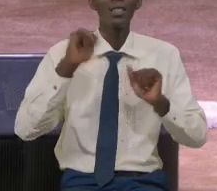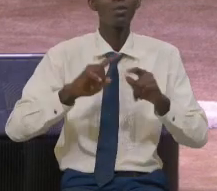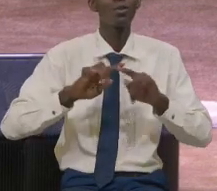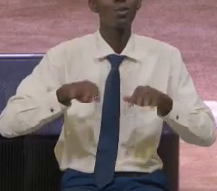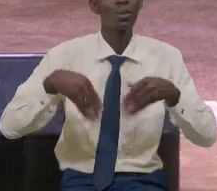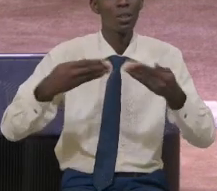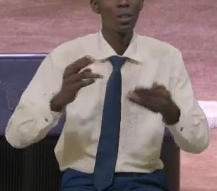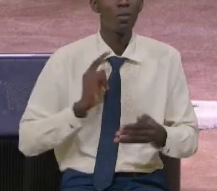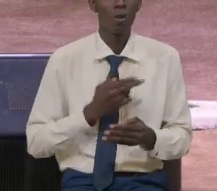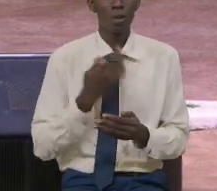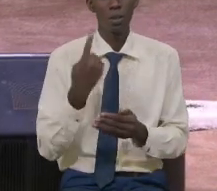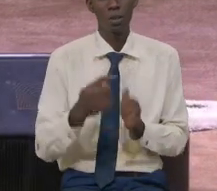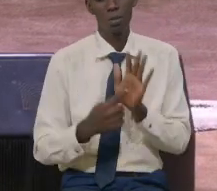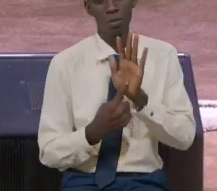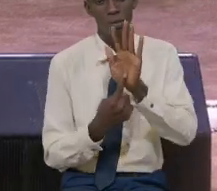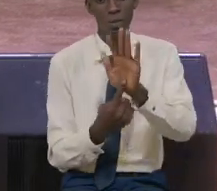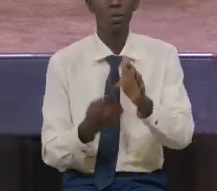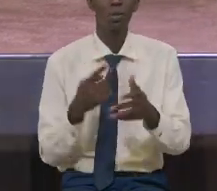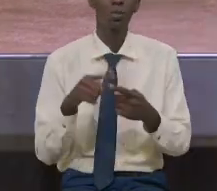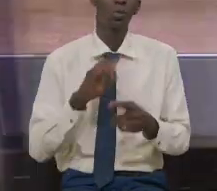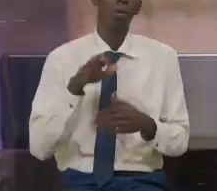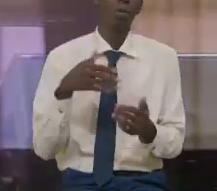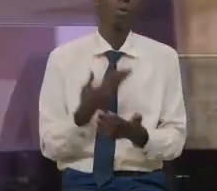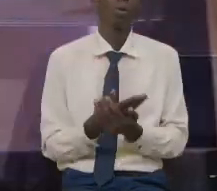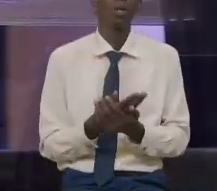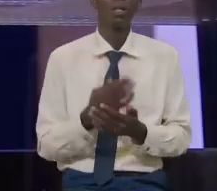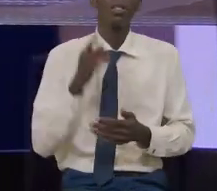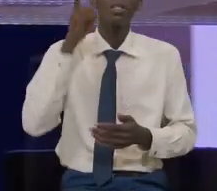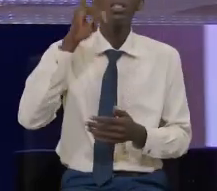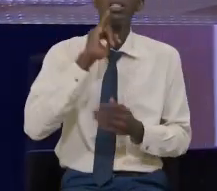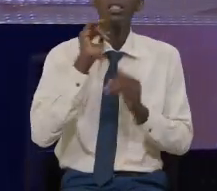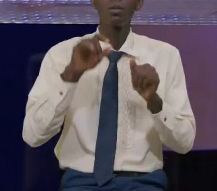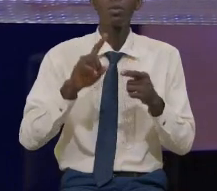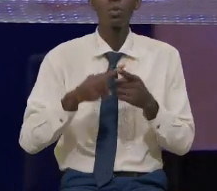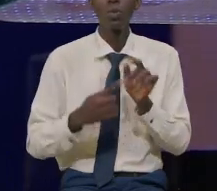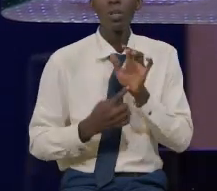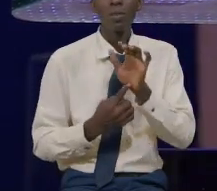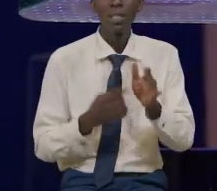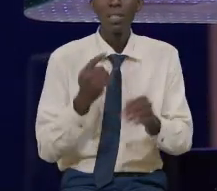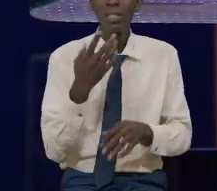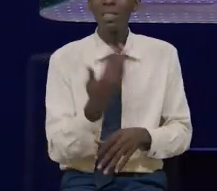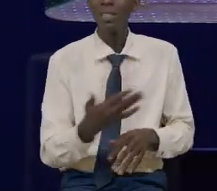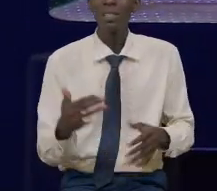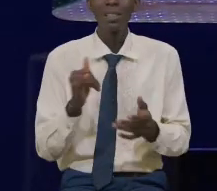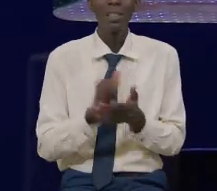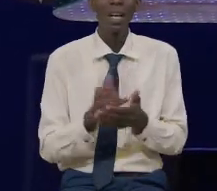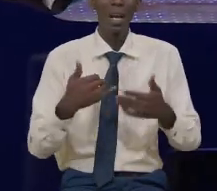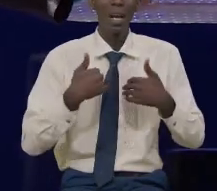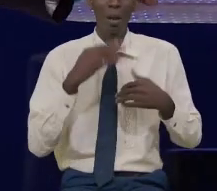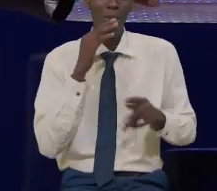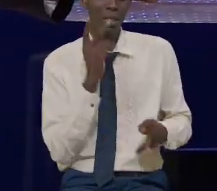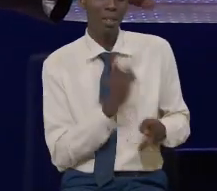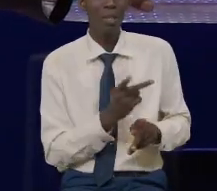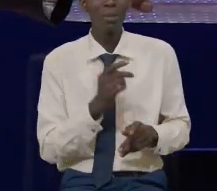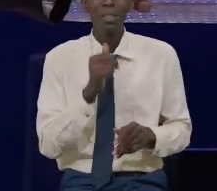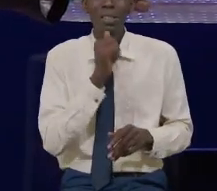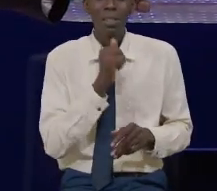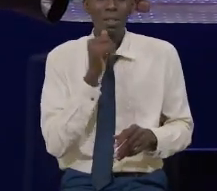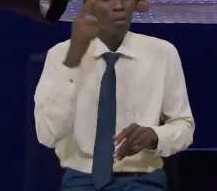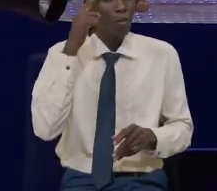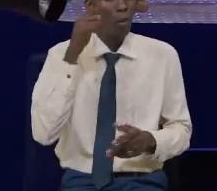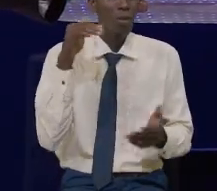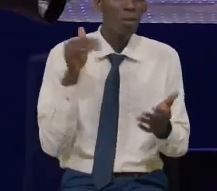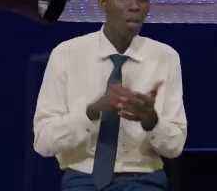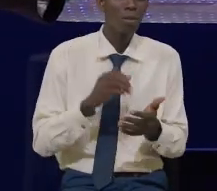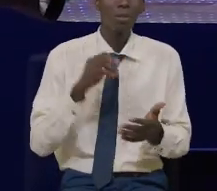the revelation. What do you think if he's able to reveal the things that were kept secret from thousands, thousands,